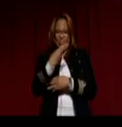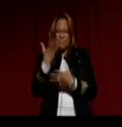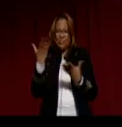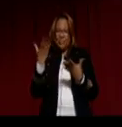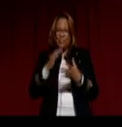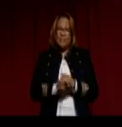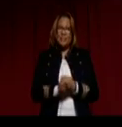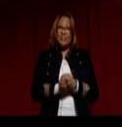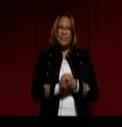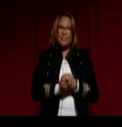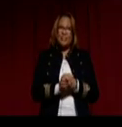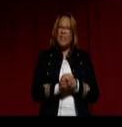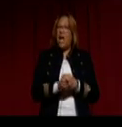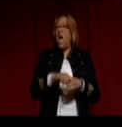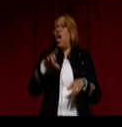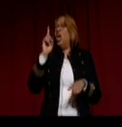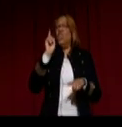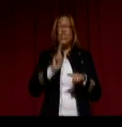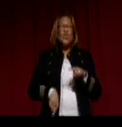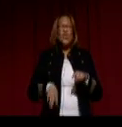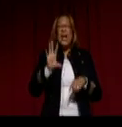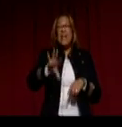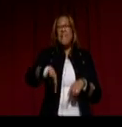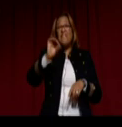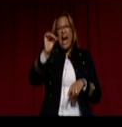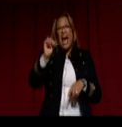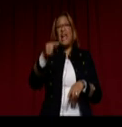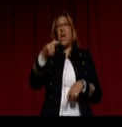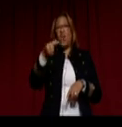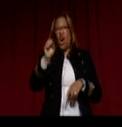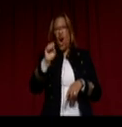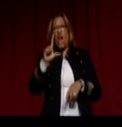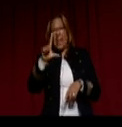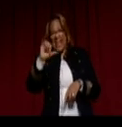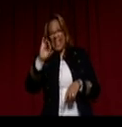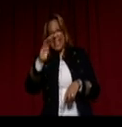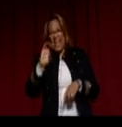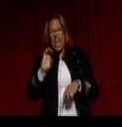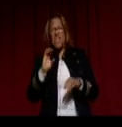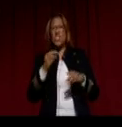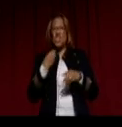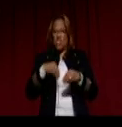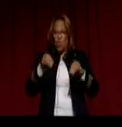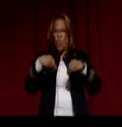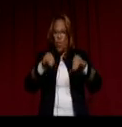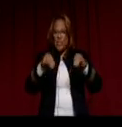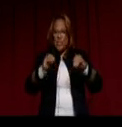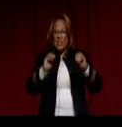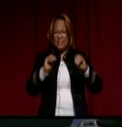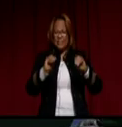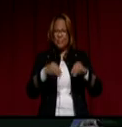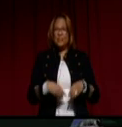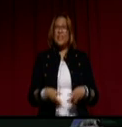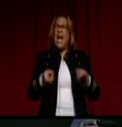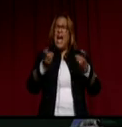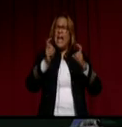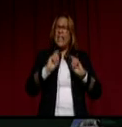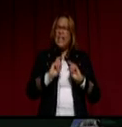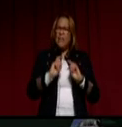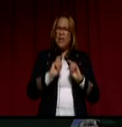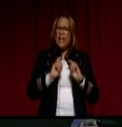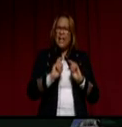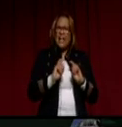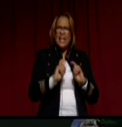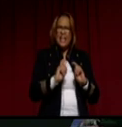you wouldn't be able to find garlic at the supermarket tomorrow. Absolutely. So what, give me, before we deal with